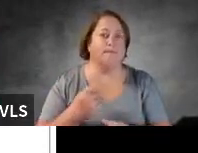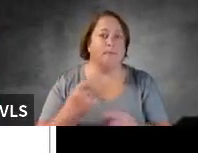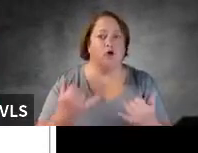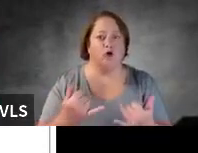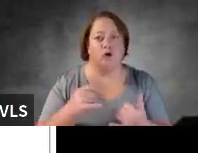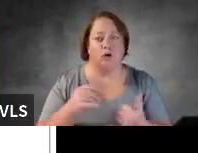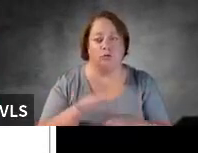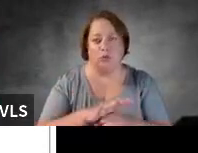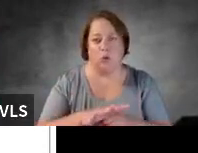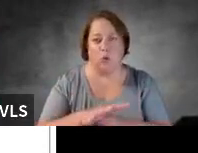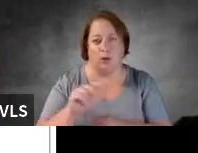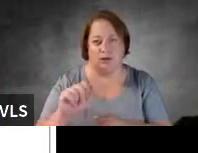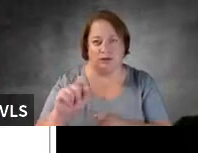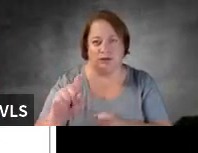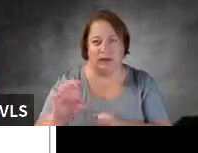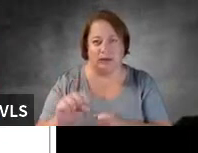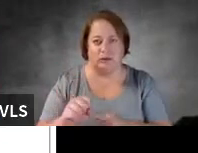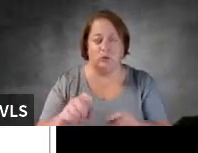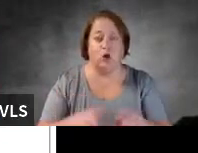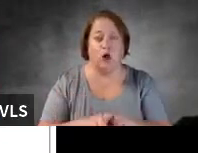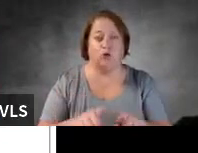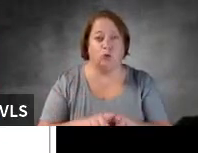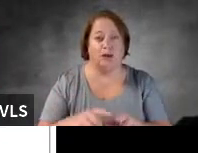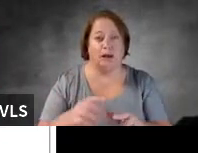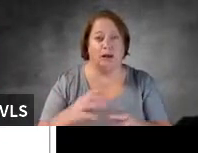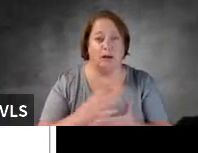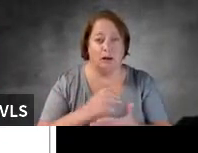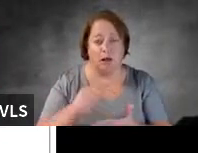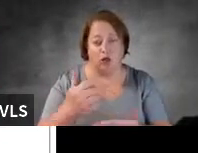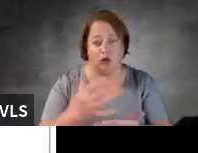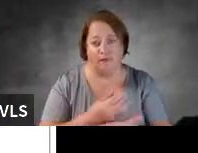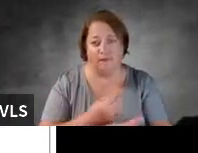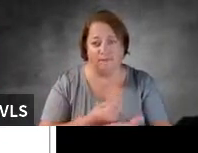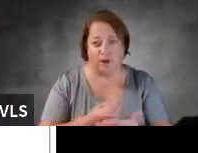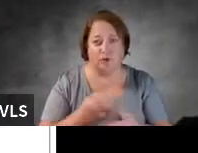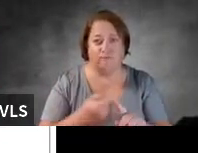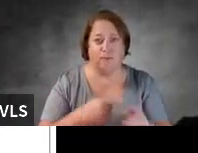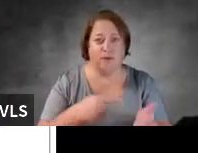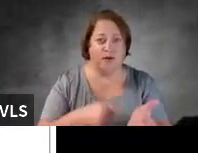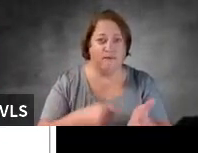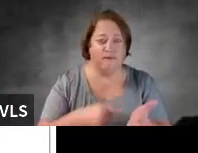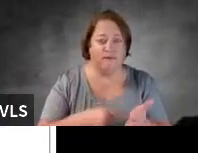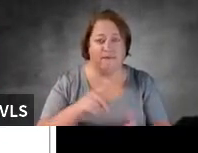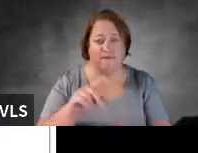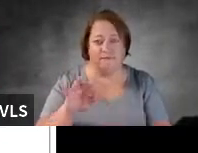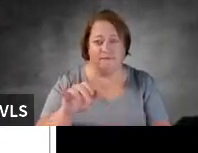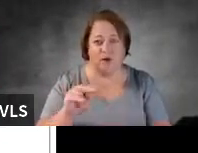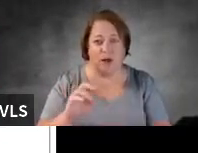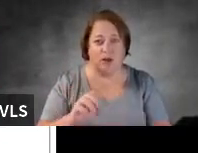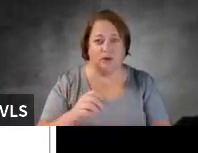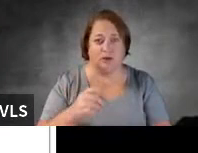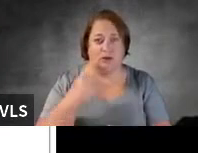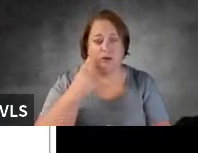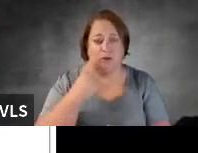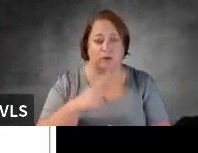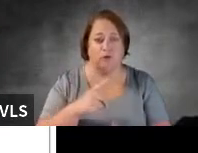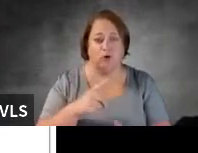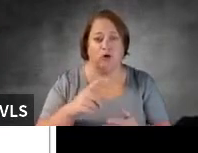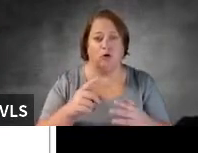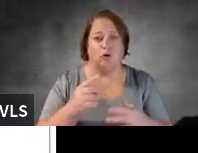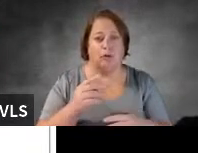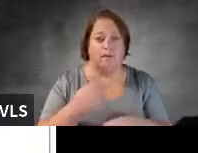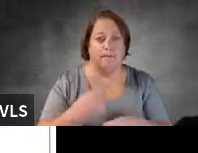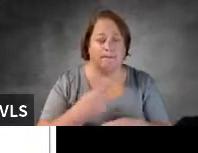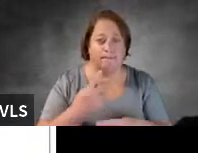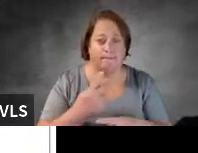local taxes. We also receive other funds from fines from the county, from merchants and manufacturing, and